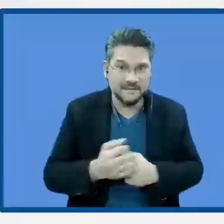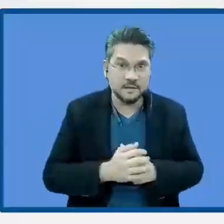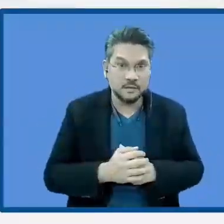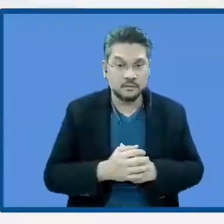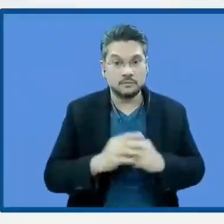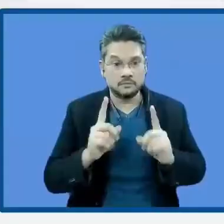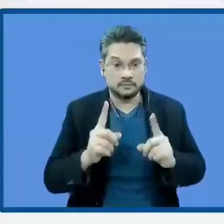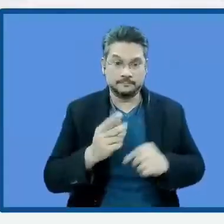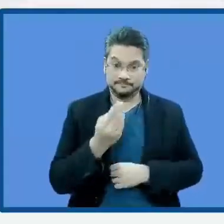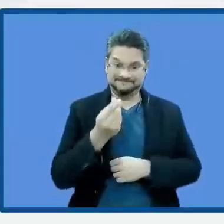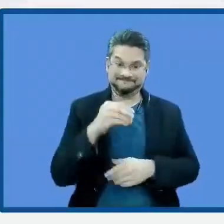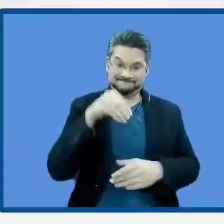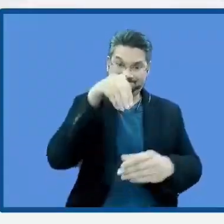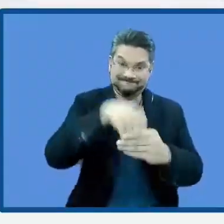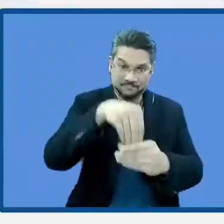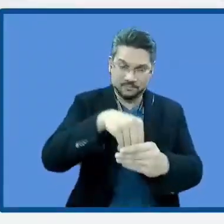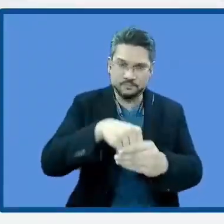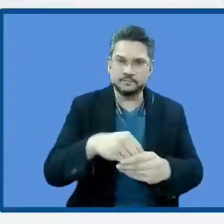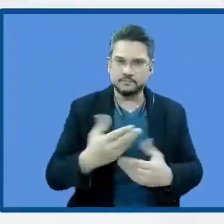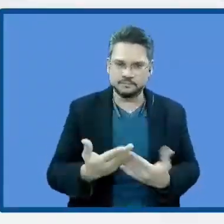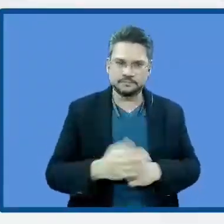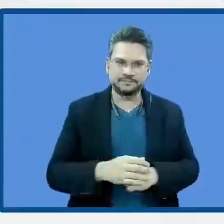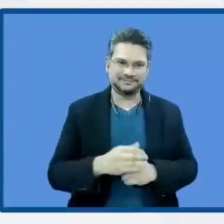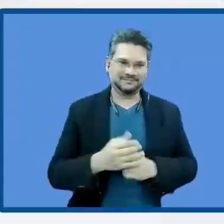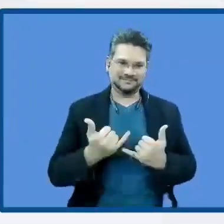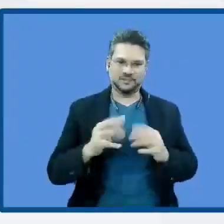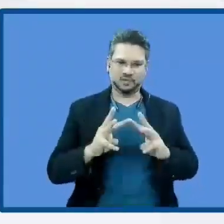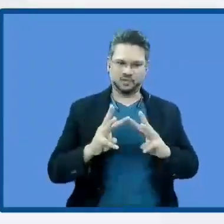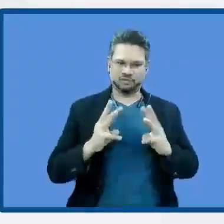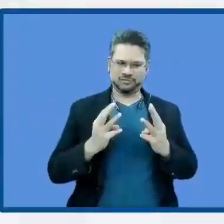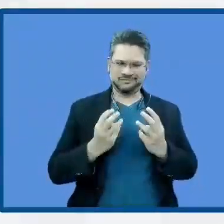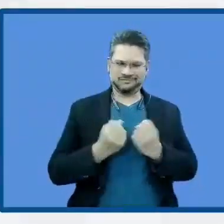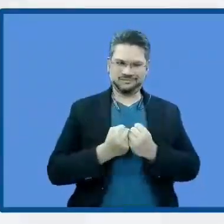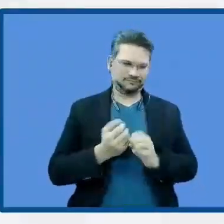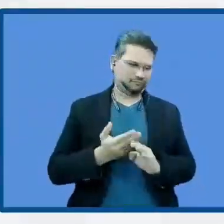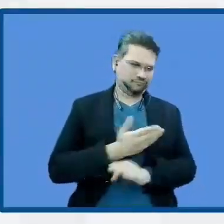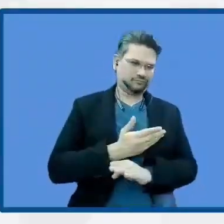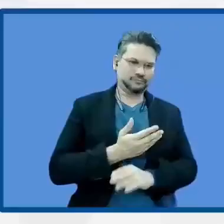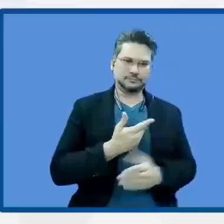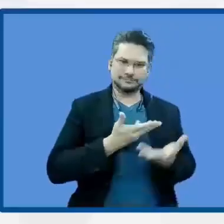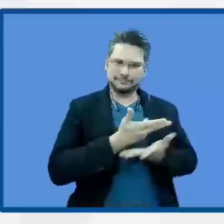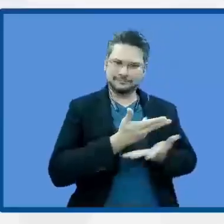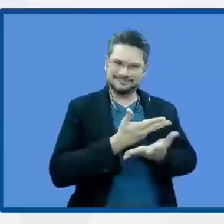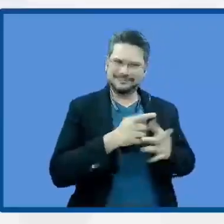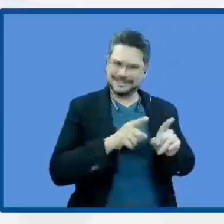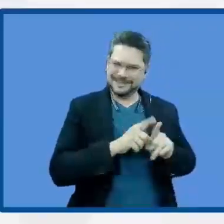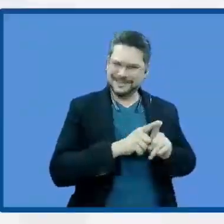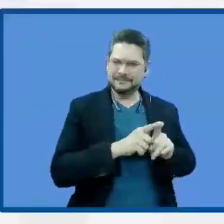and we were just talking about this in the workshop, in the previous workshop, the trend is to reduce